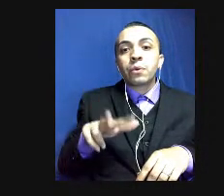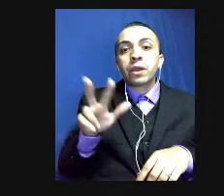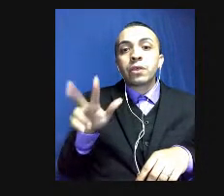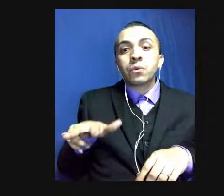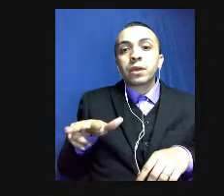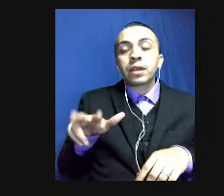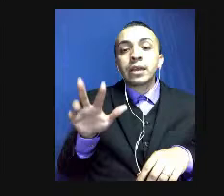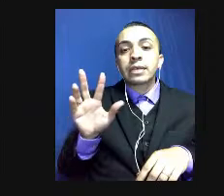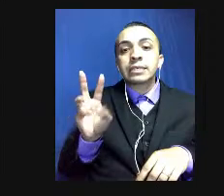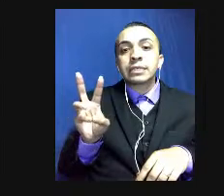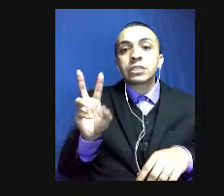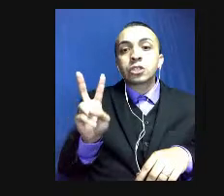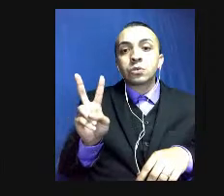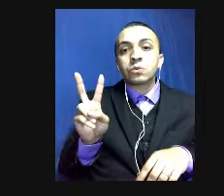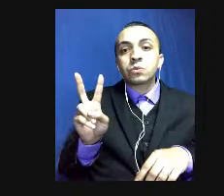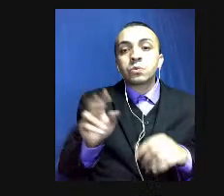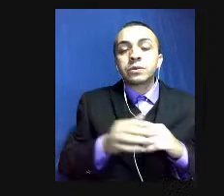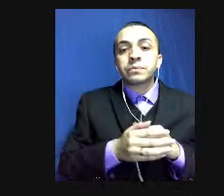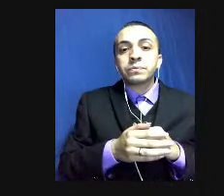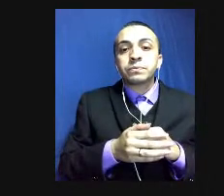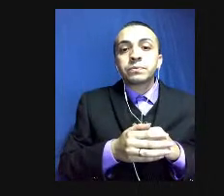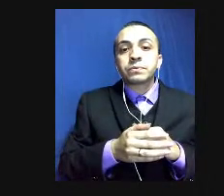1-800-621-3362.